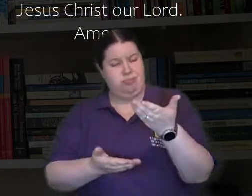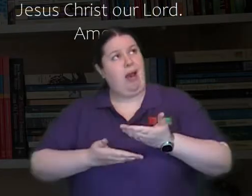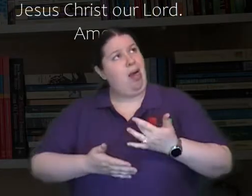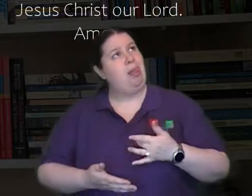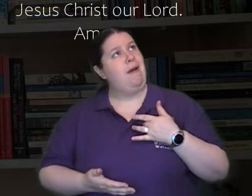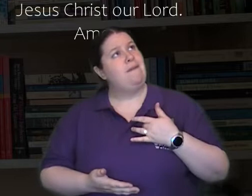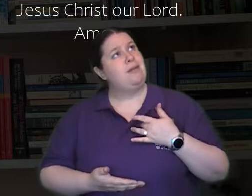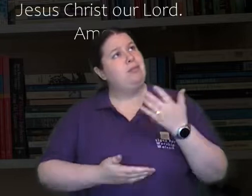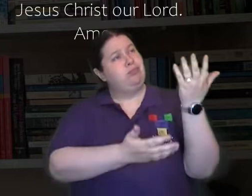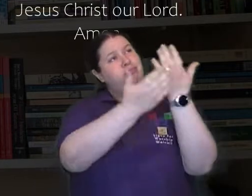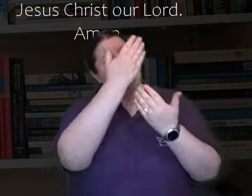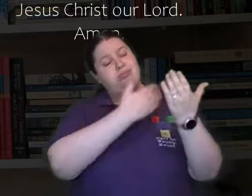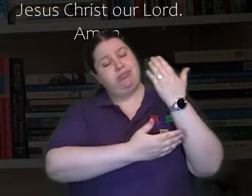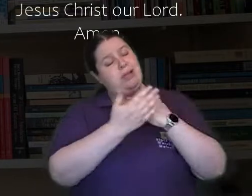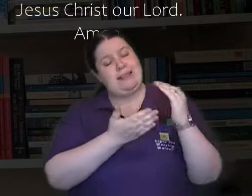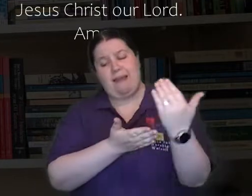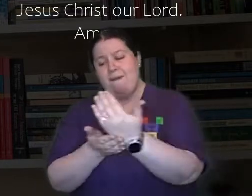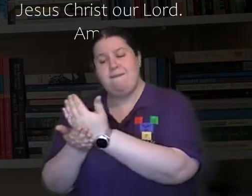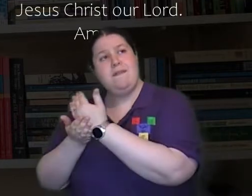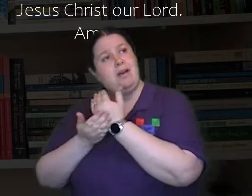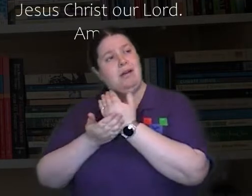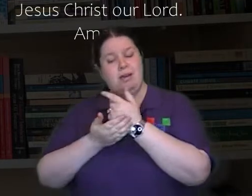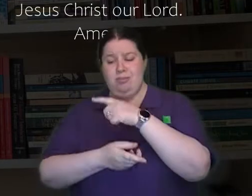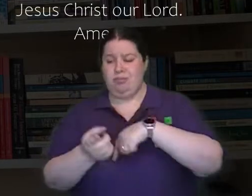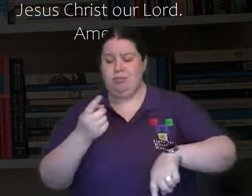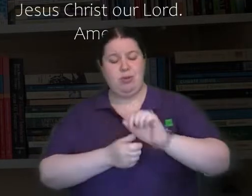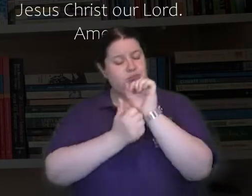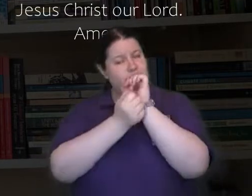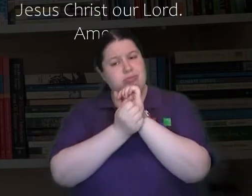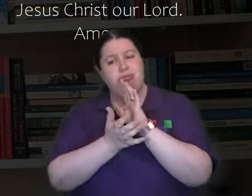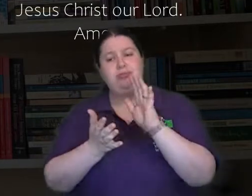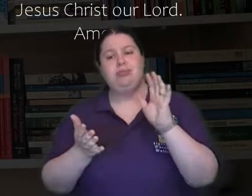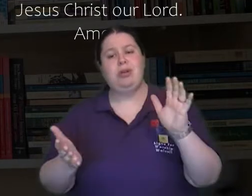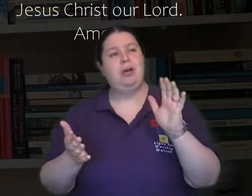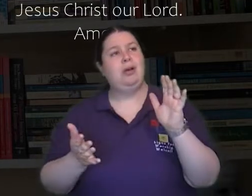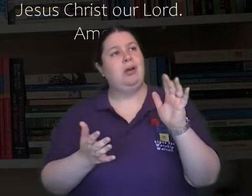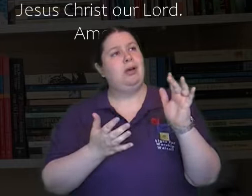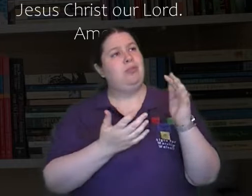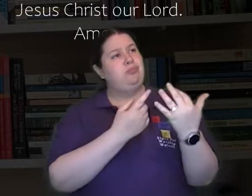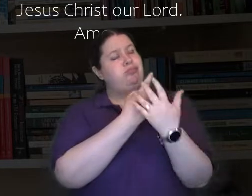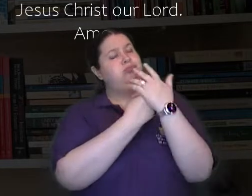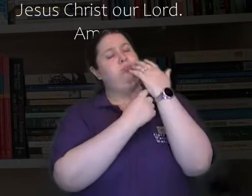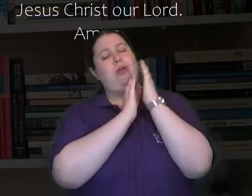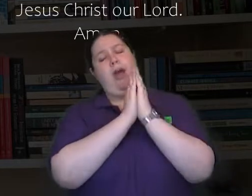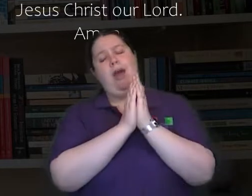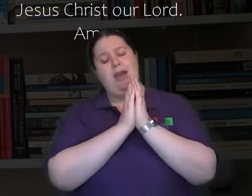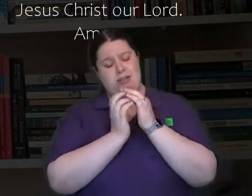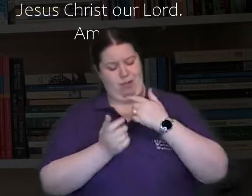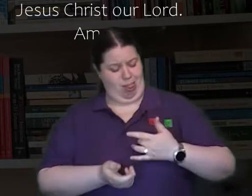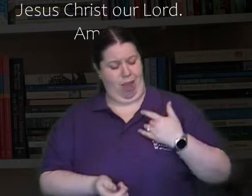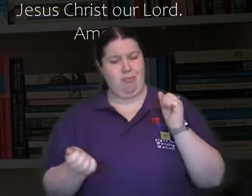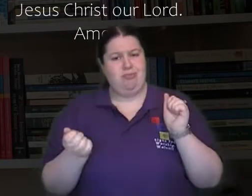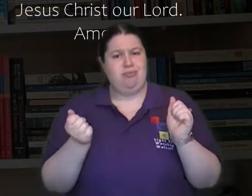Faithful One, whose word is life, come with saving power to free our praise, inspire